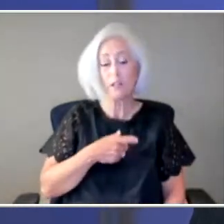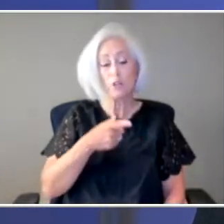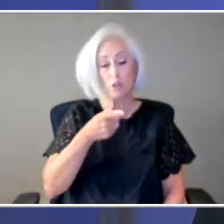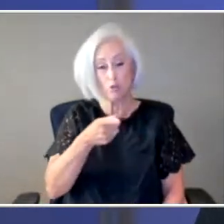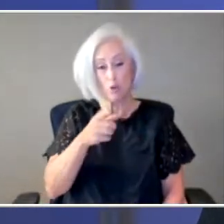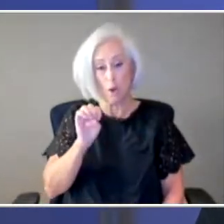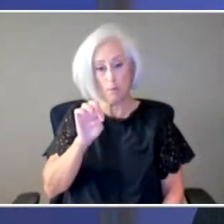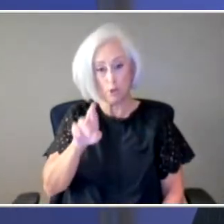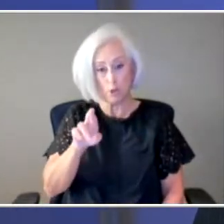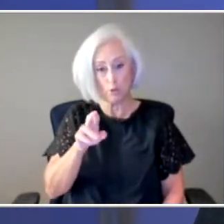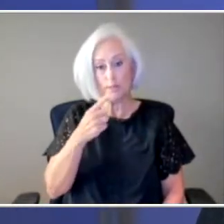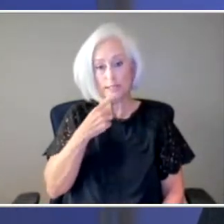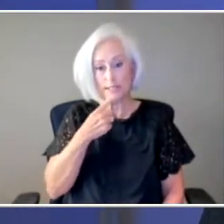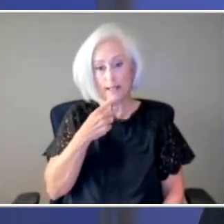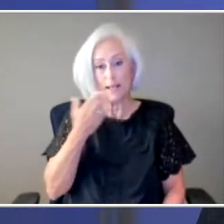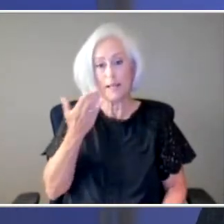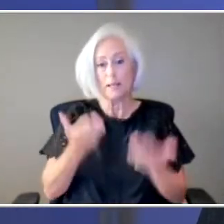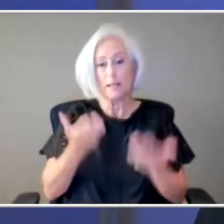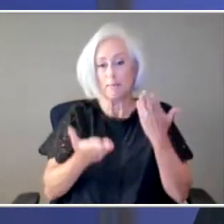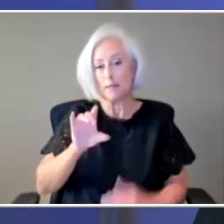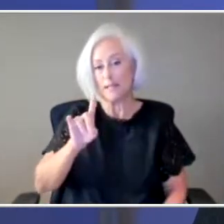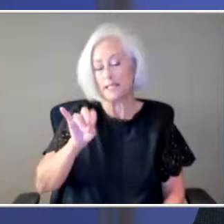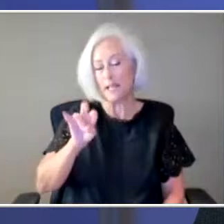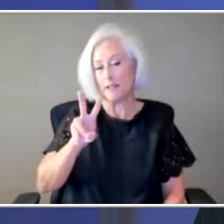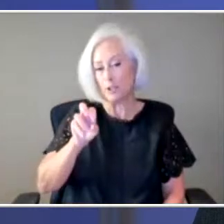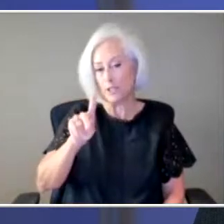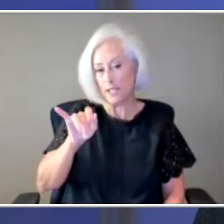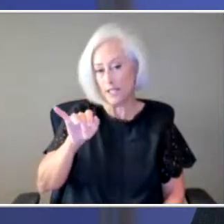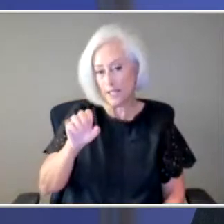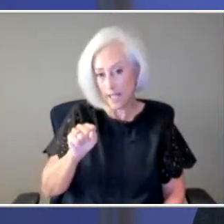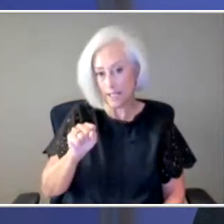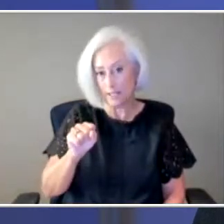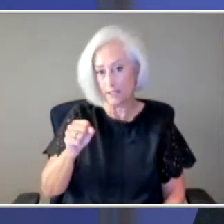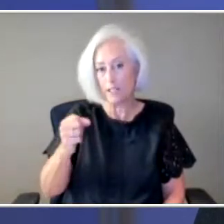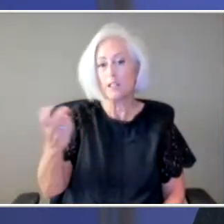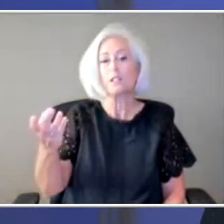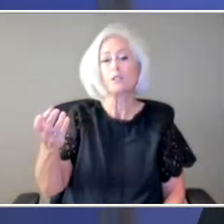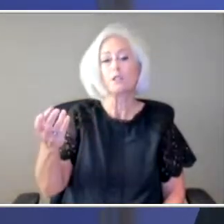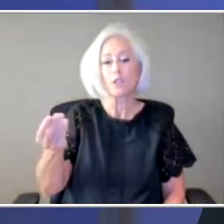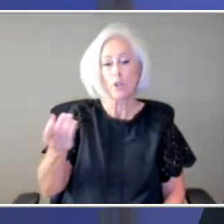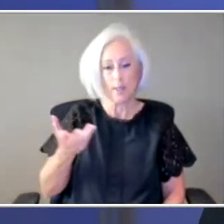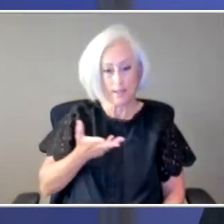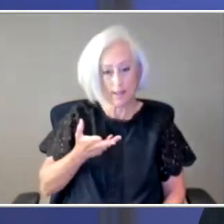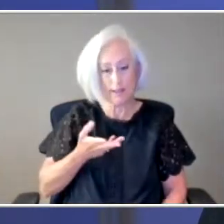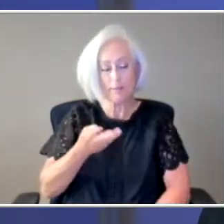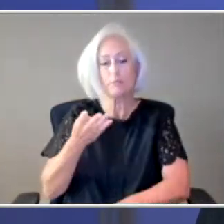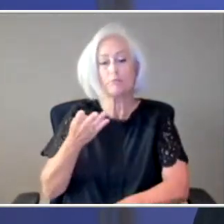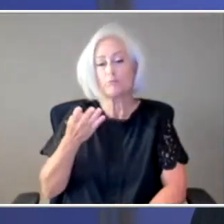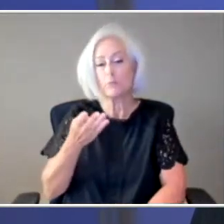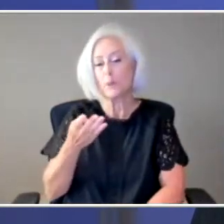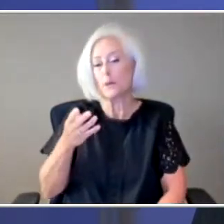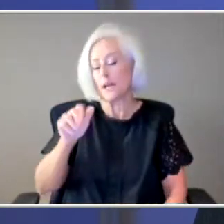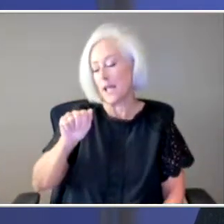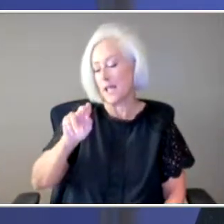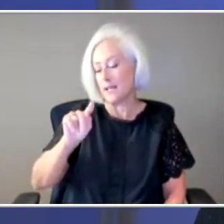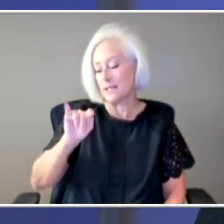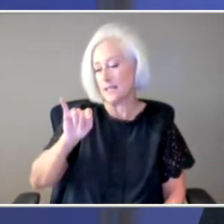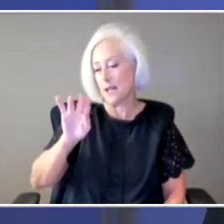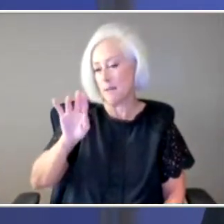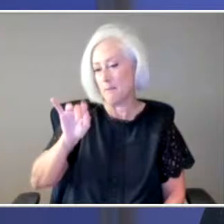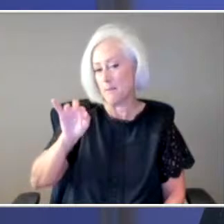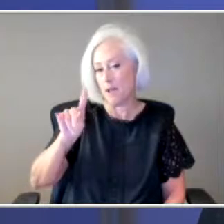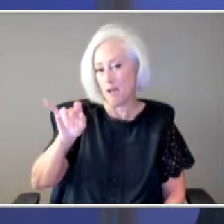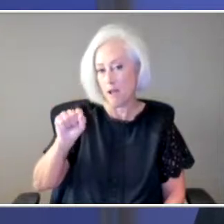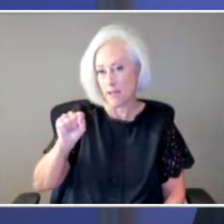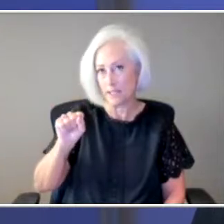be diverticulitis, so what they did is they threw antibiotics at me and said, let's do this. Well, the antibiotics weren't doing anything. I wasn't getting any better.